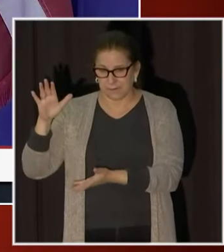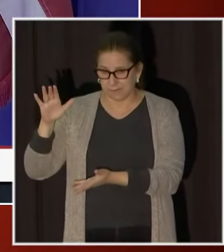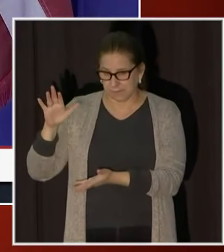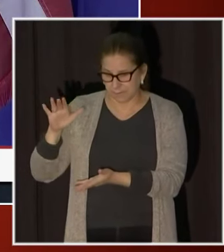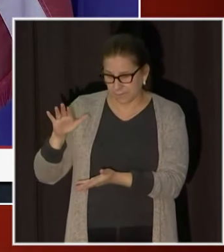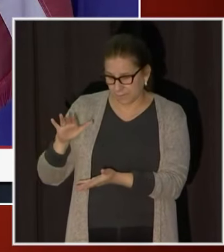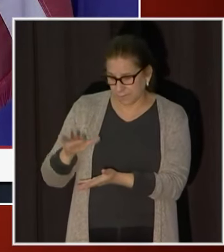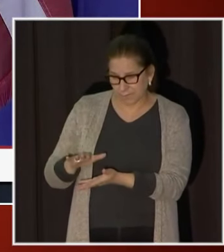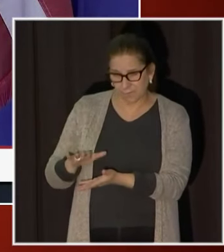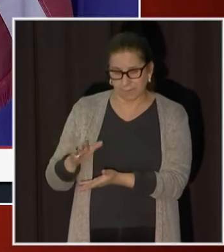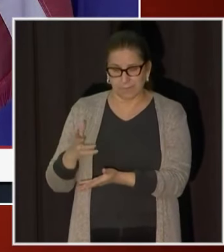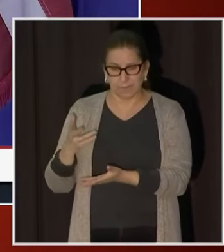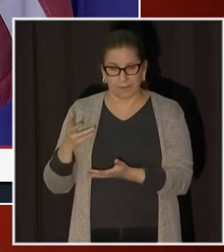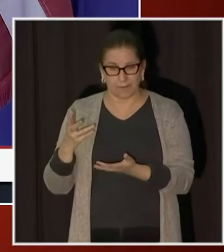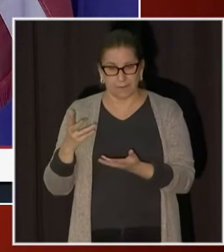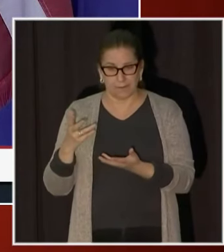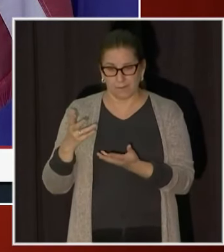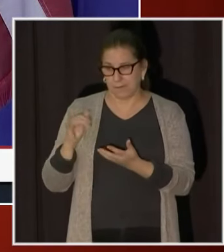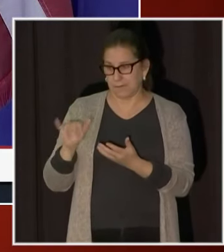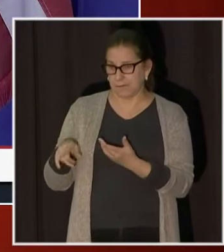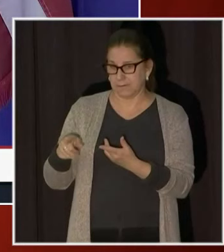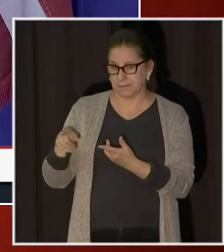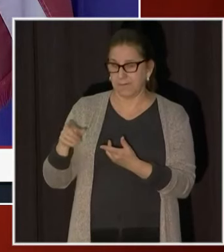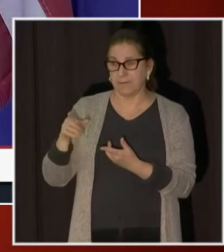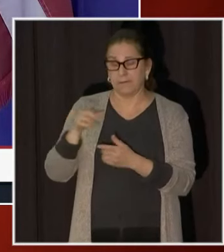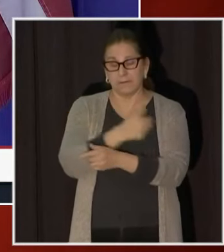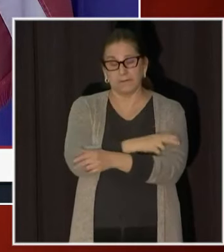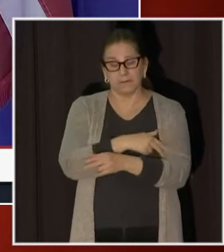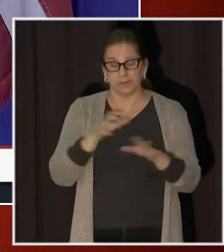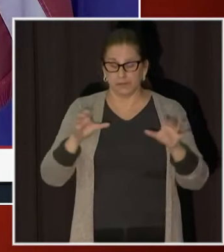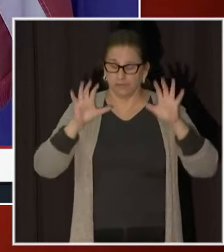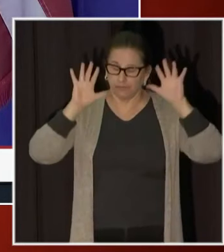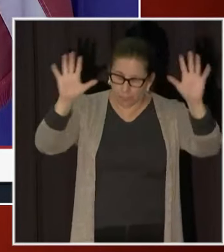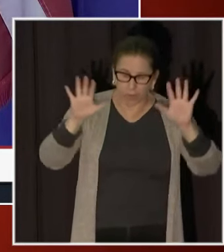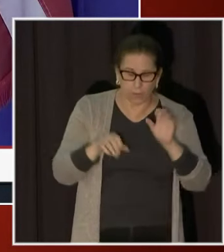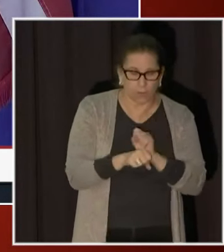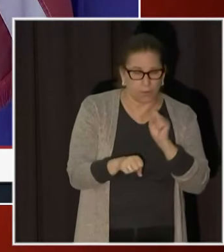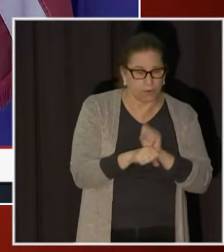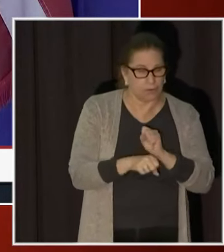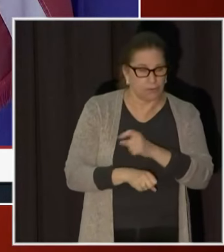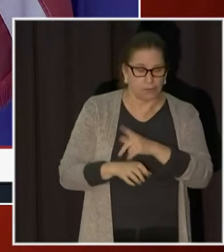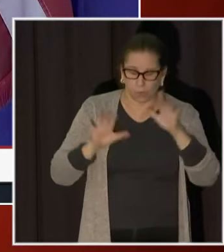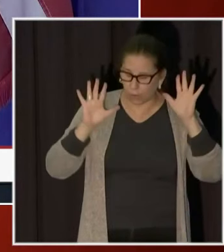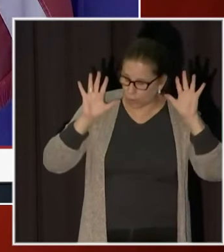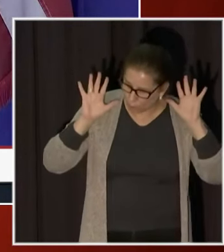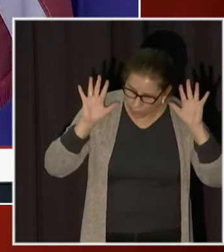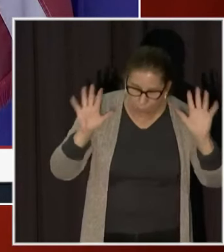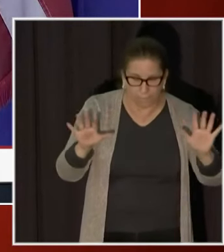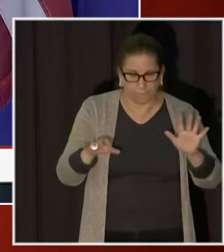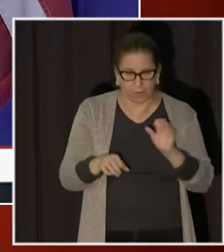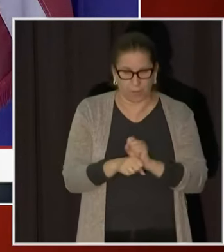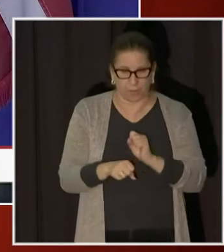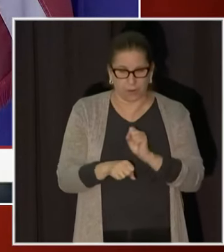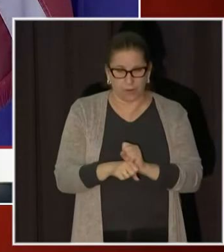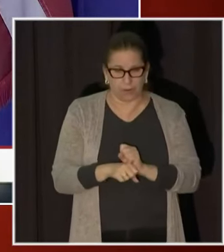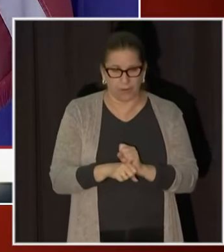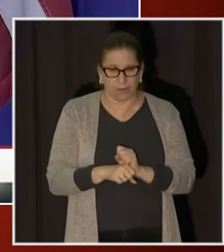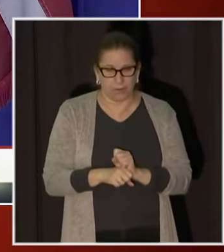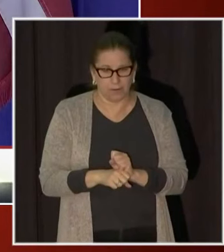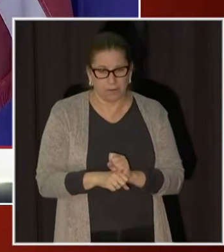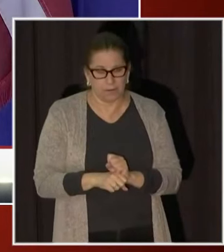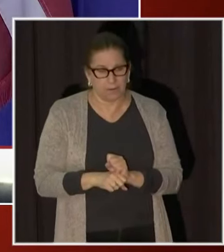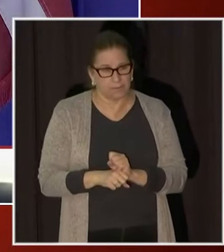are doing an incredible job and have been below capacity throughout